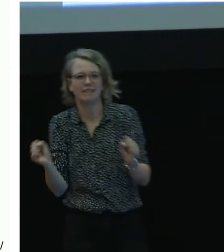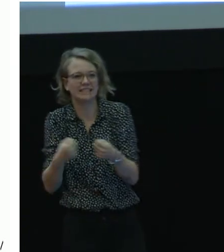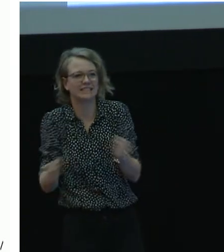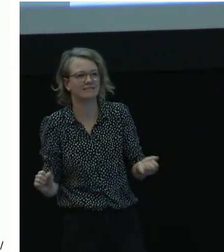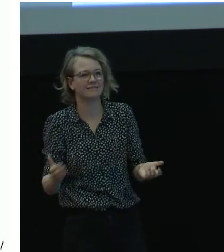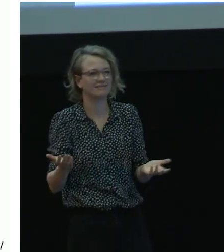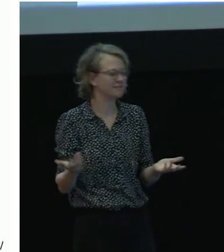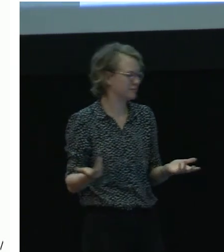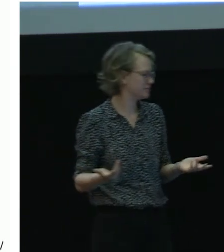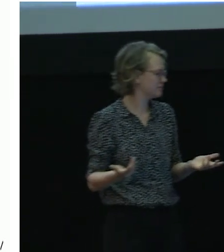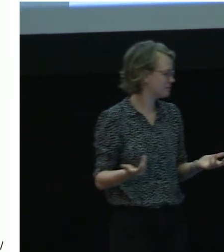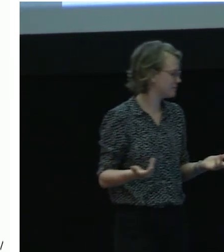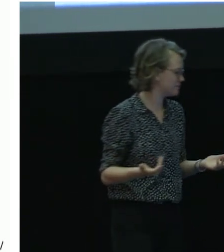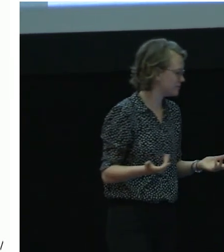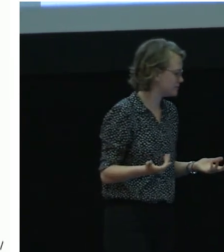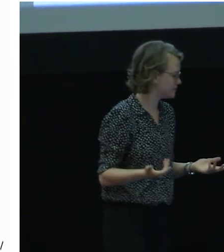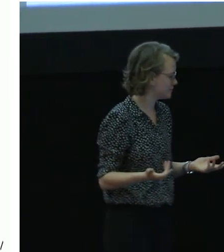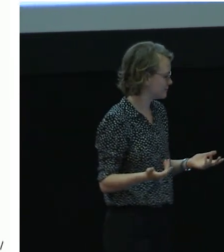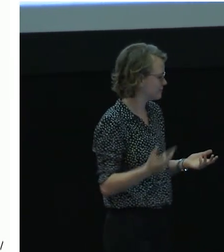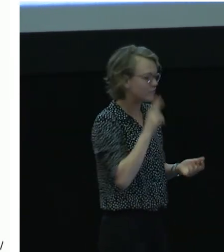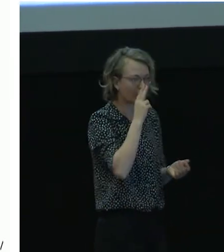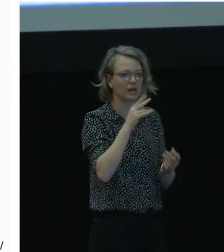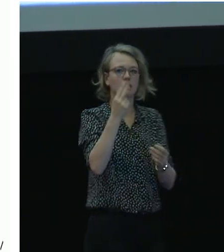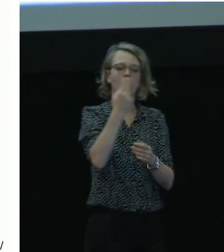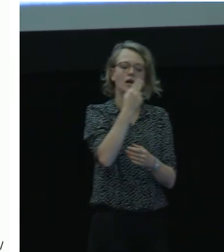a one-size-fits-one, and it's not a